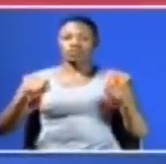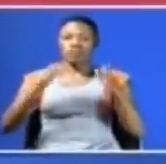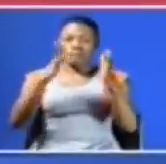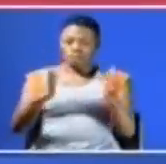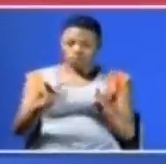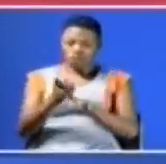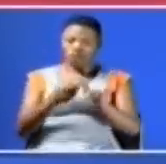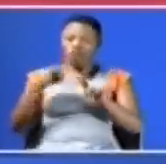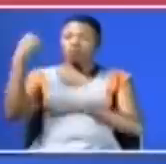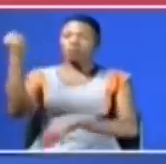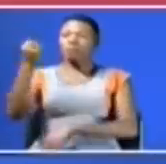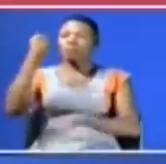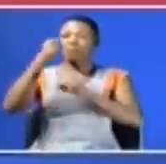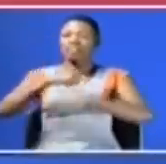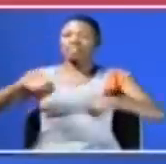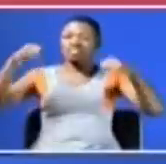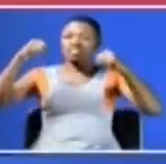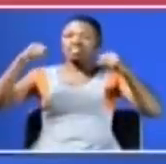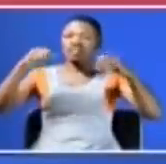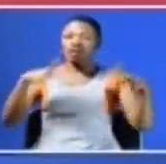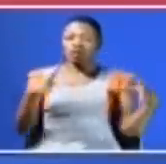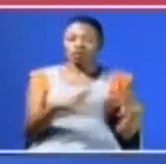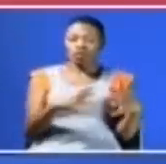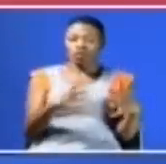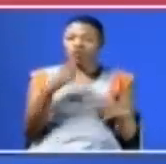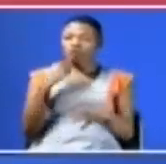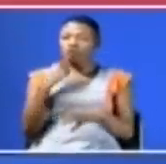from the president's own camp told me